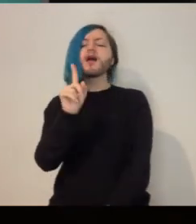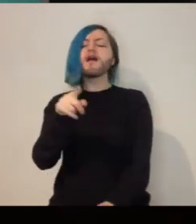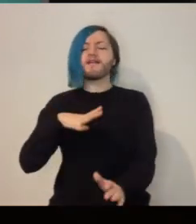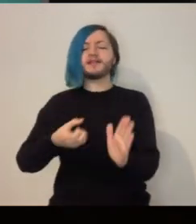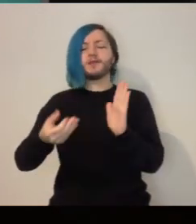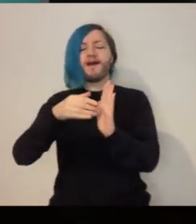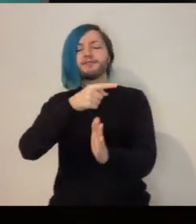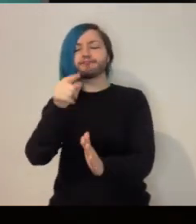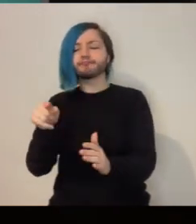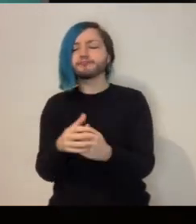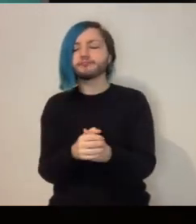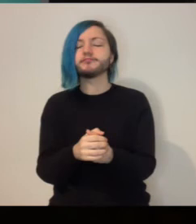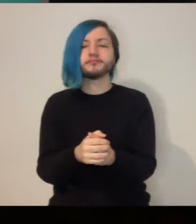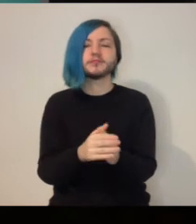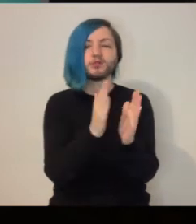dark, so I'm just going to bring that in.